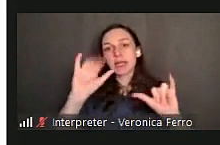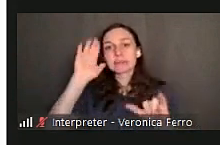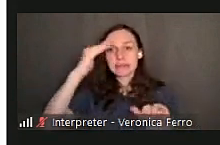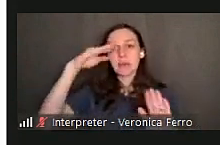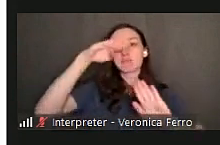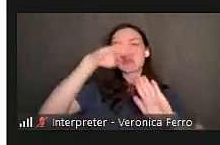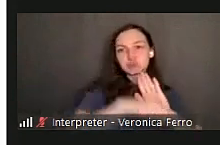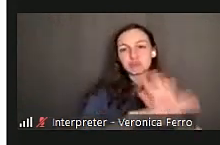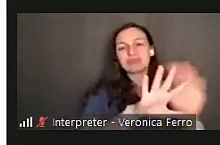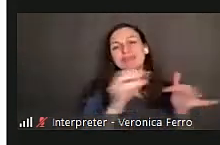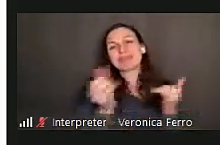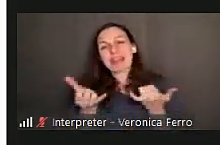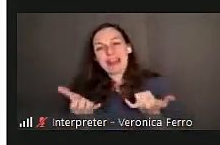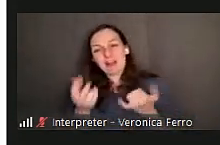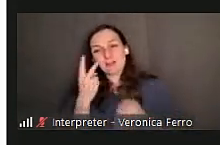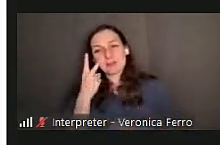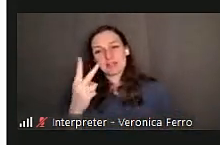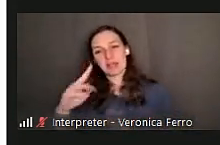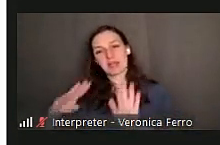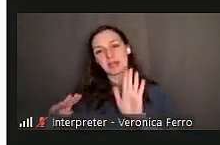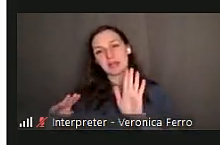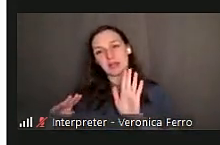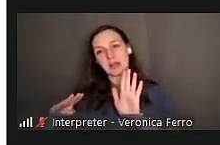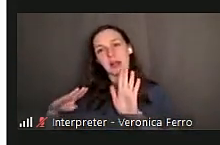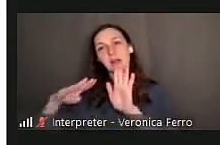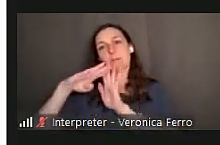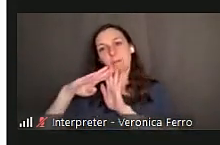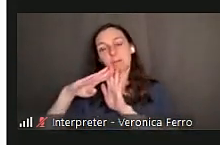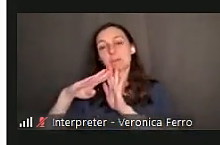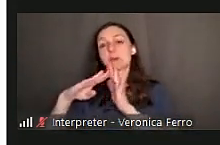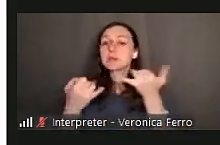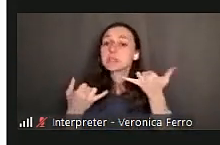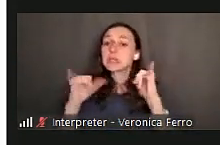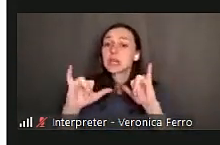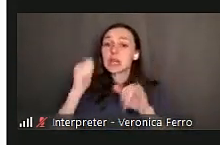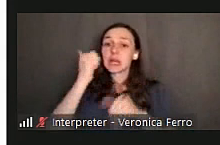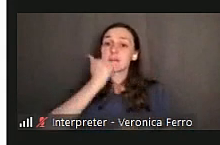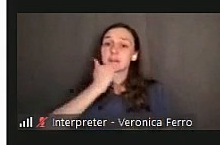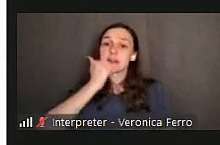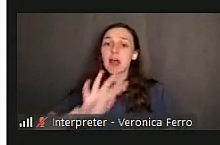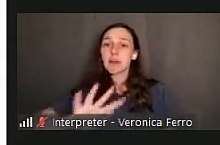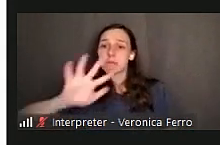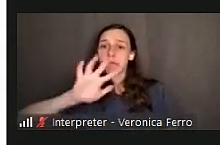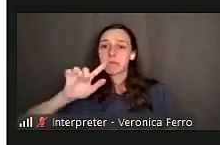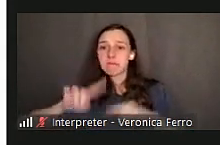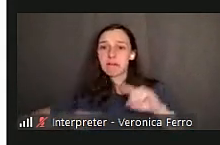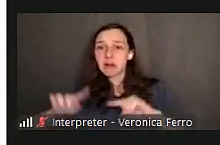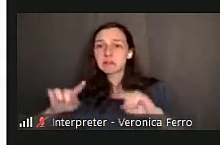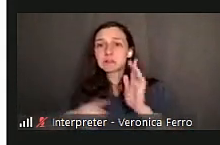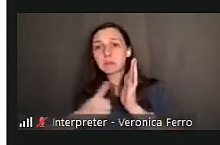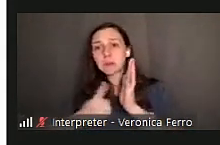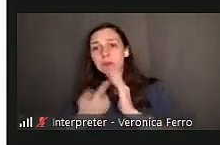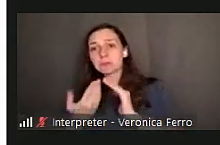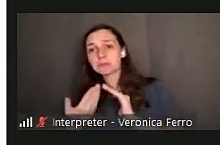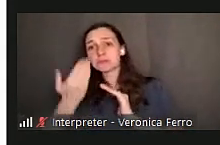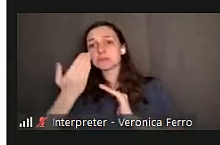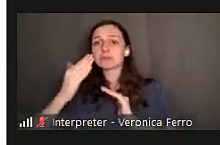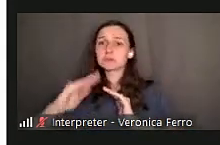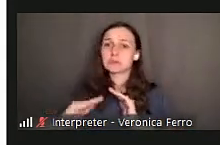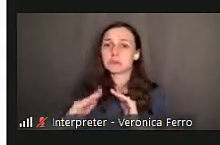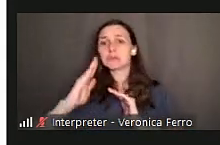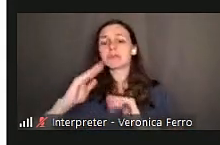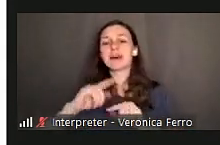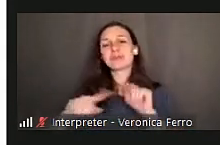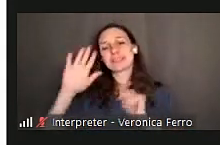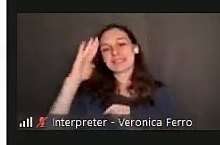trend. It does still show some variability each day, but we are starting to hover around the 900 patients